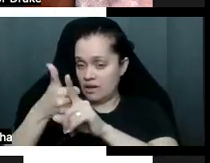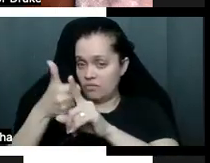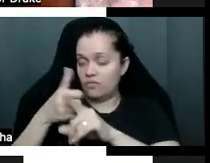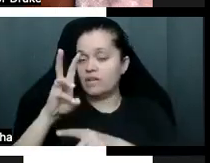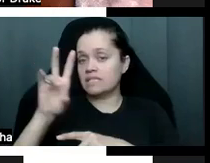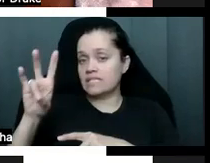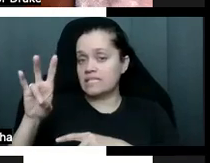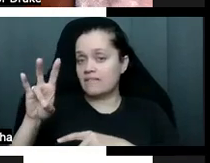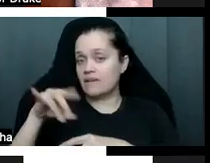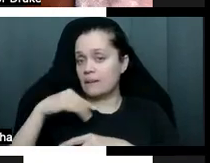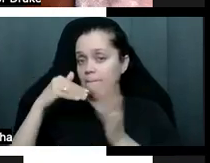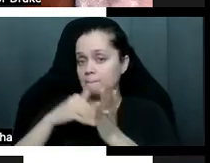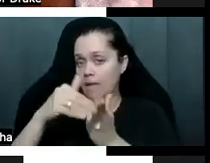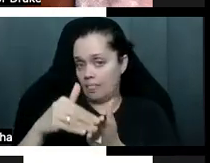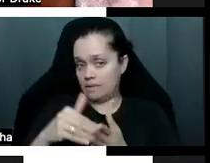67 million.